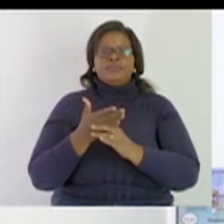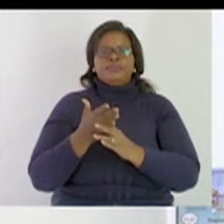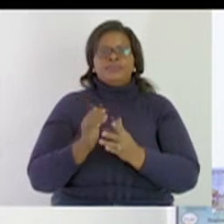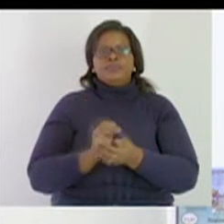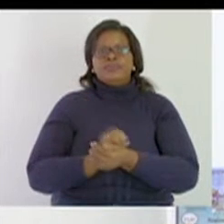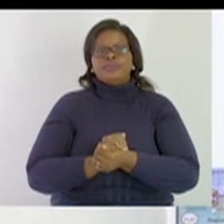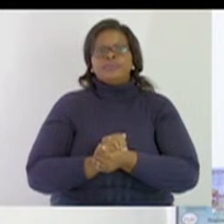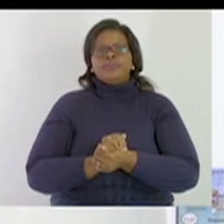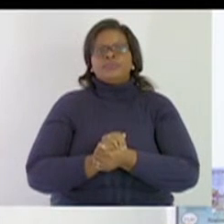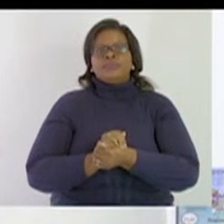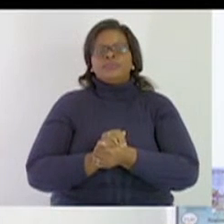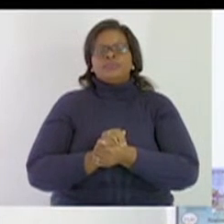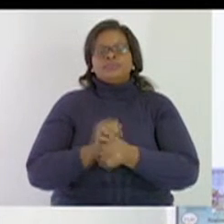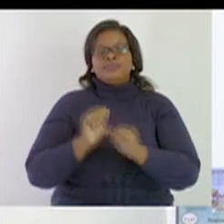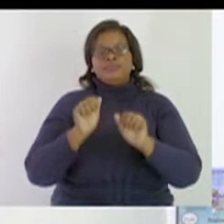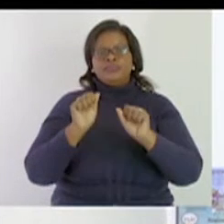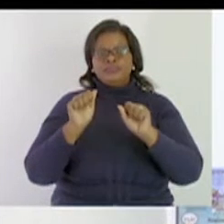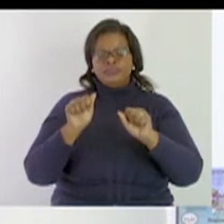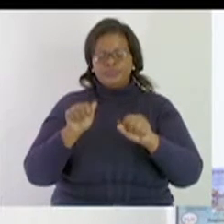as well as